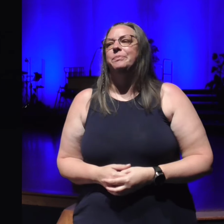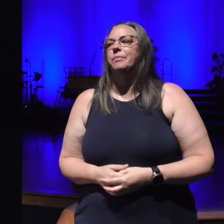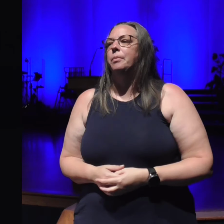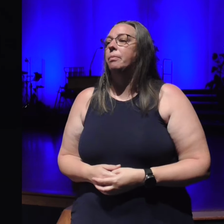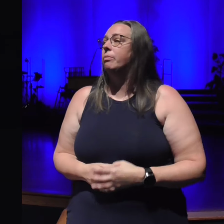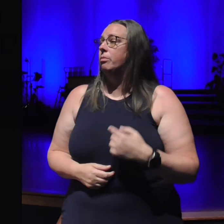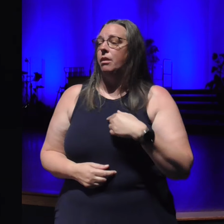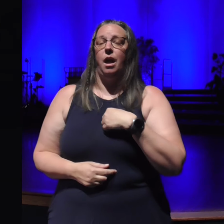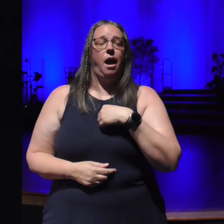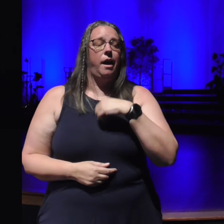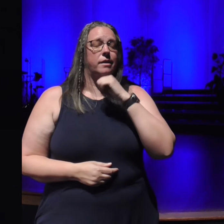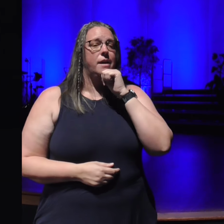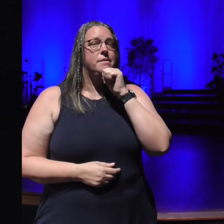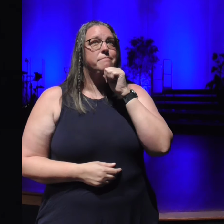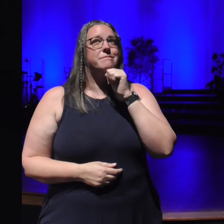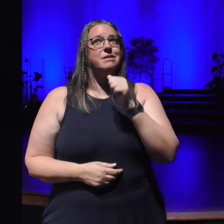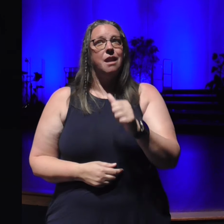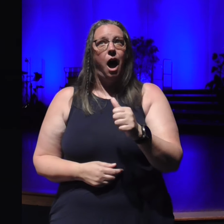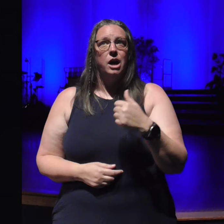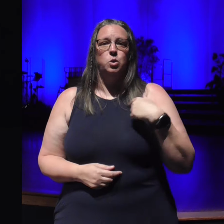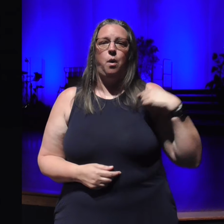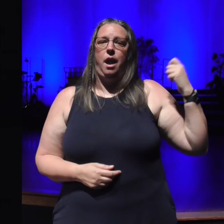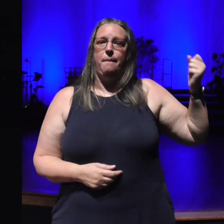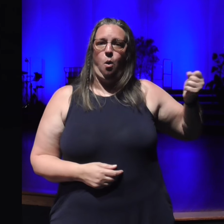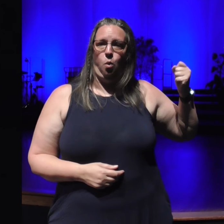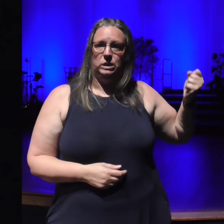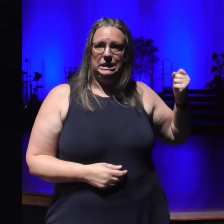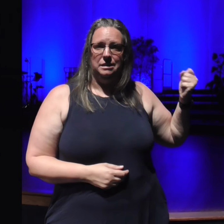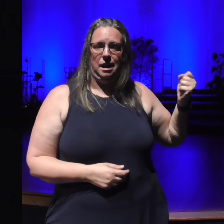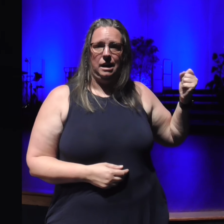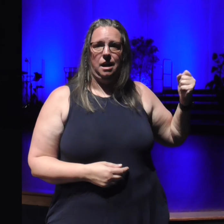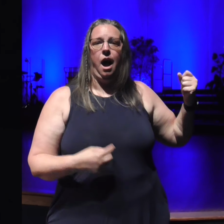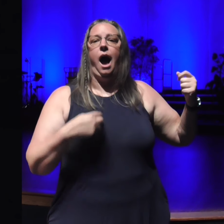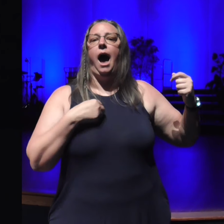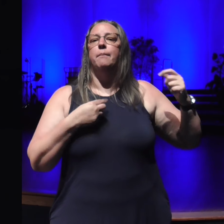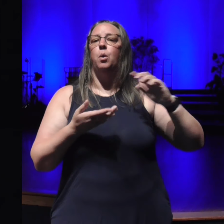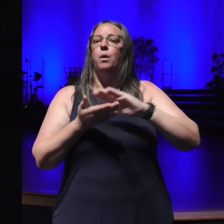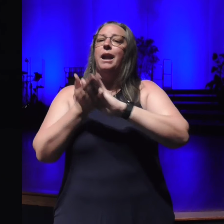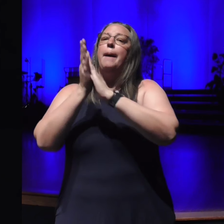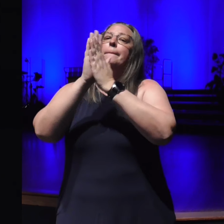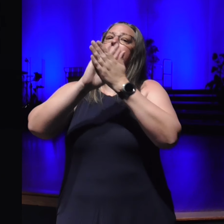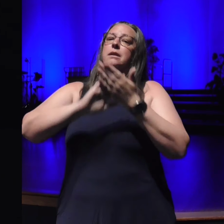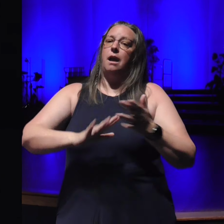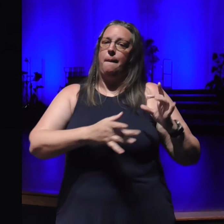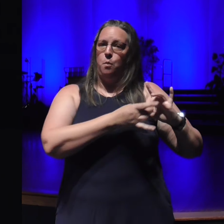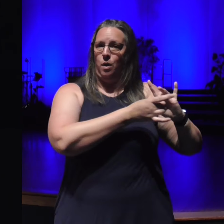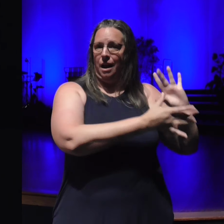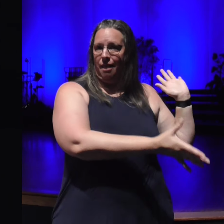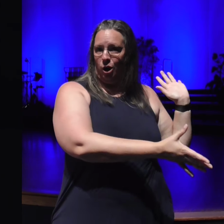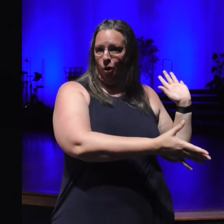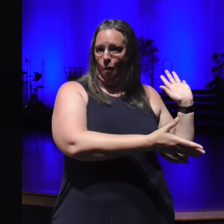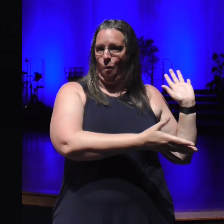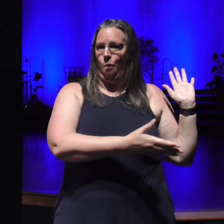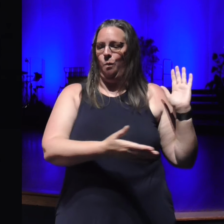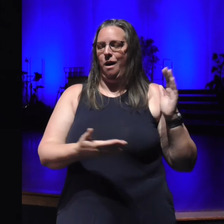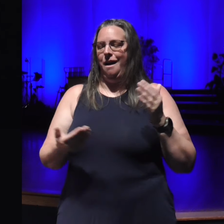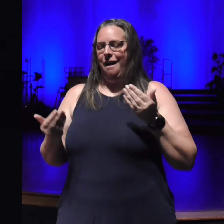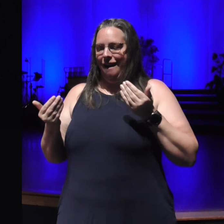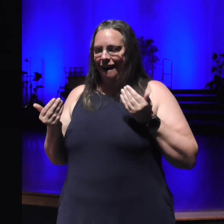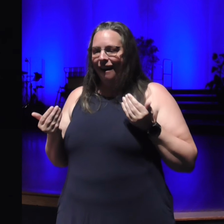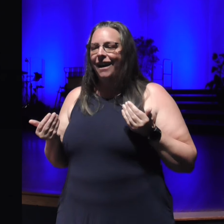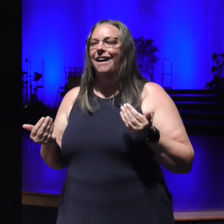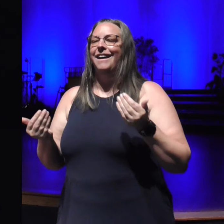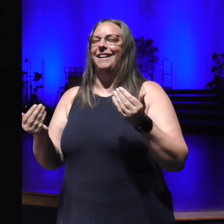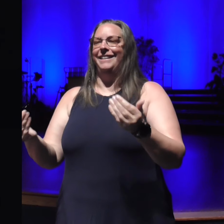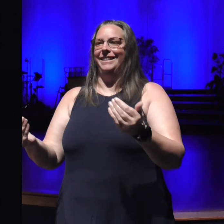I am not what I hang on to. I am what I become when I let all of that go, realizing that the best of